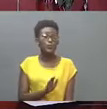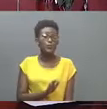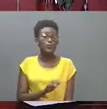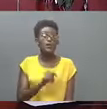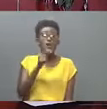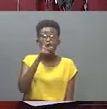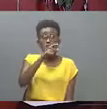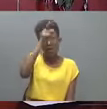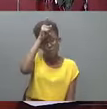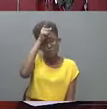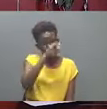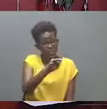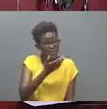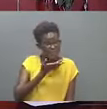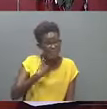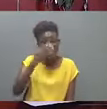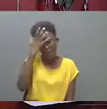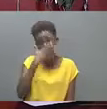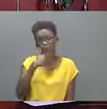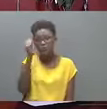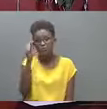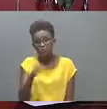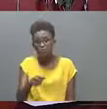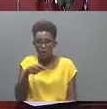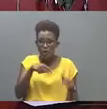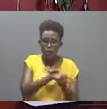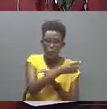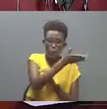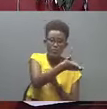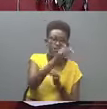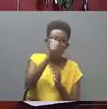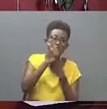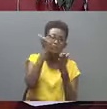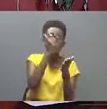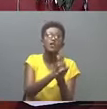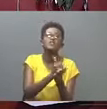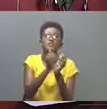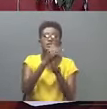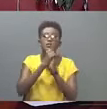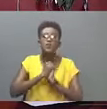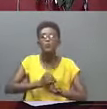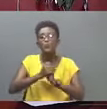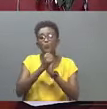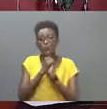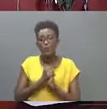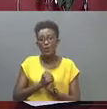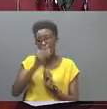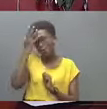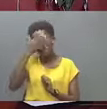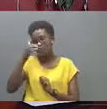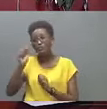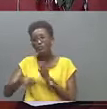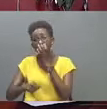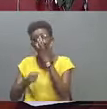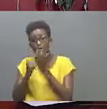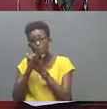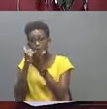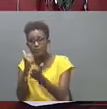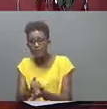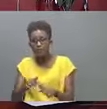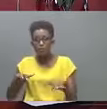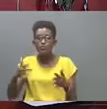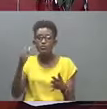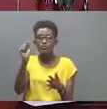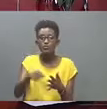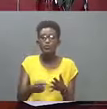somebody who can intercede for them, who can help them to locate the